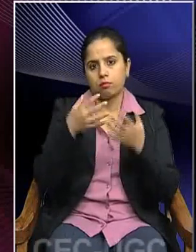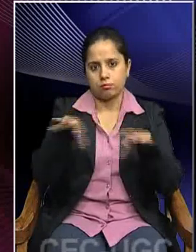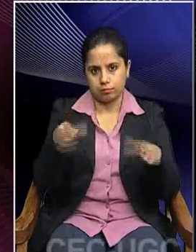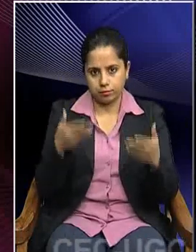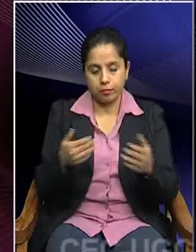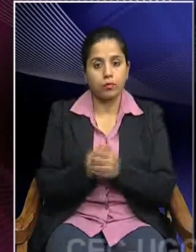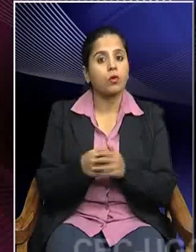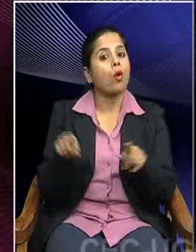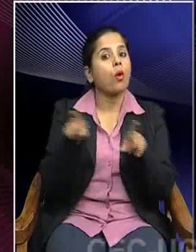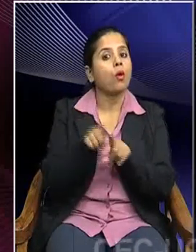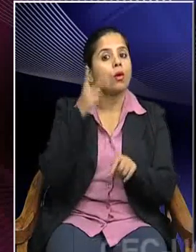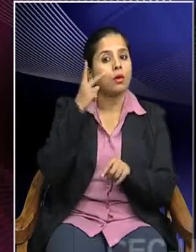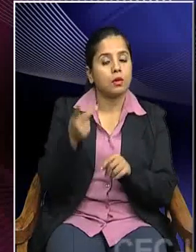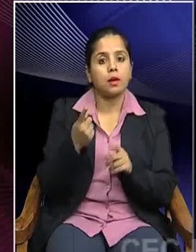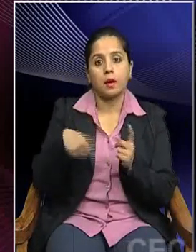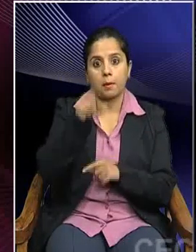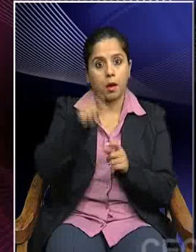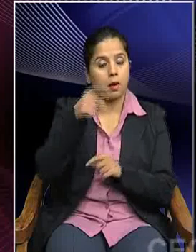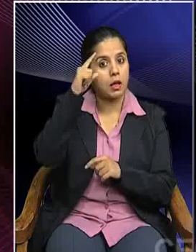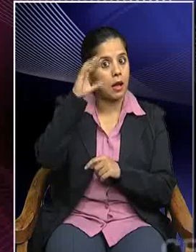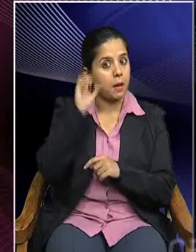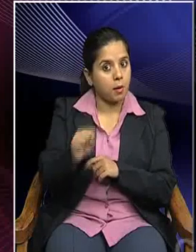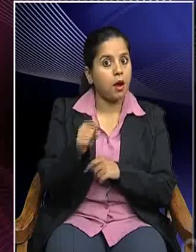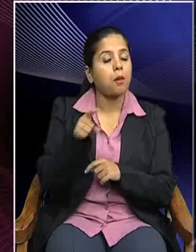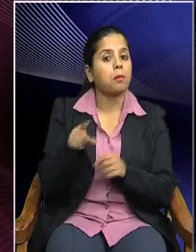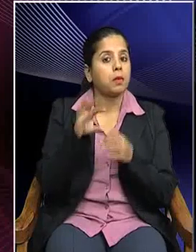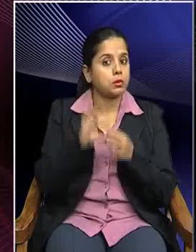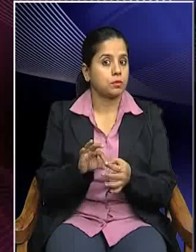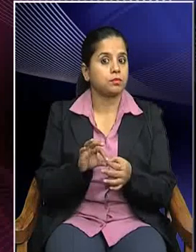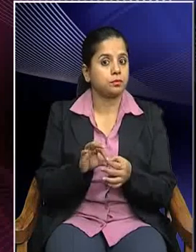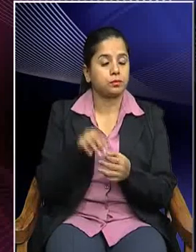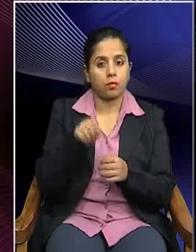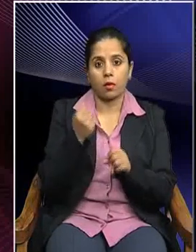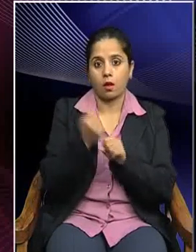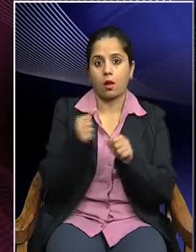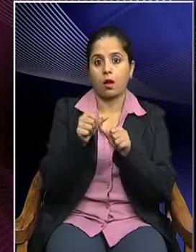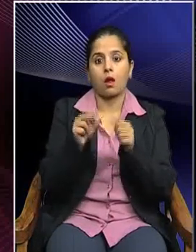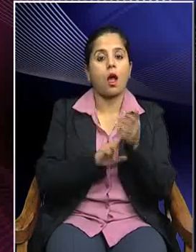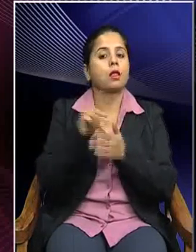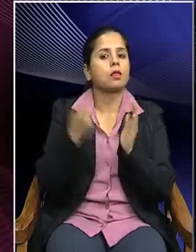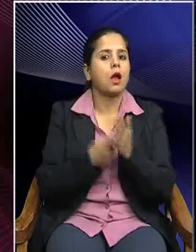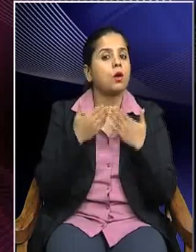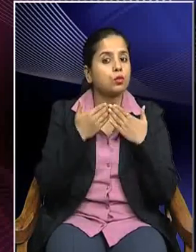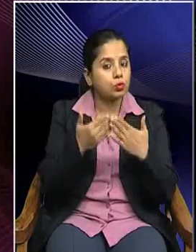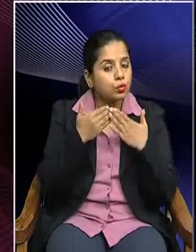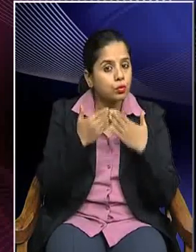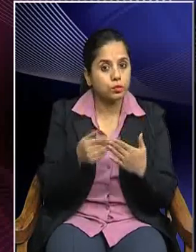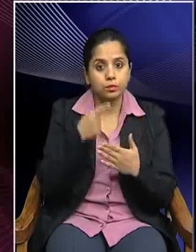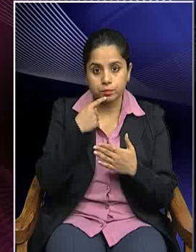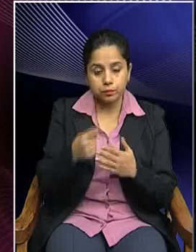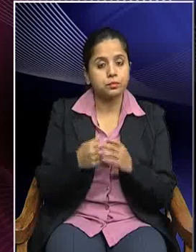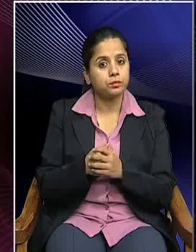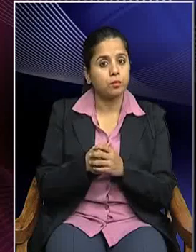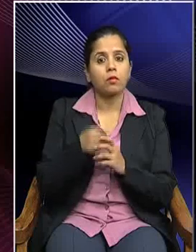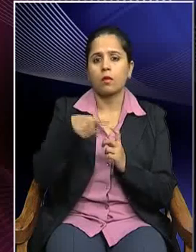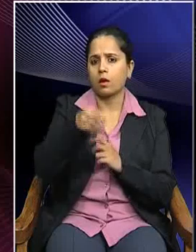Also, one has to keep in mind, particularly with reference to the Gandhara school, that there are